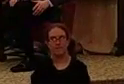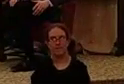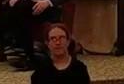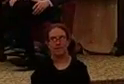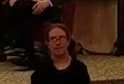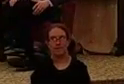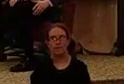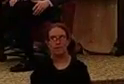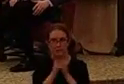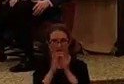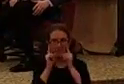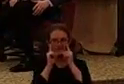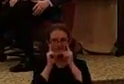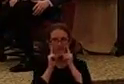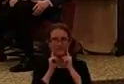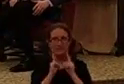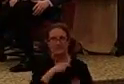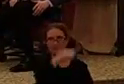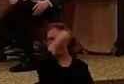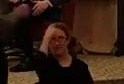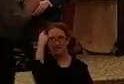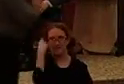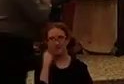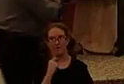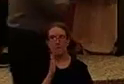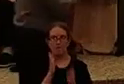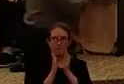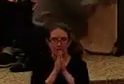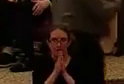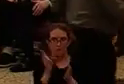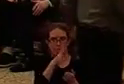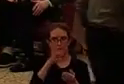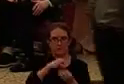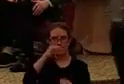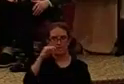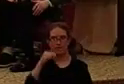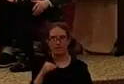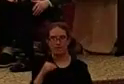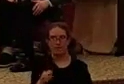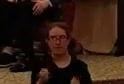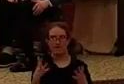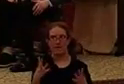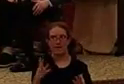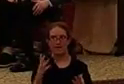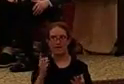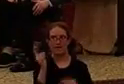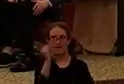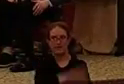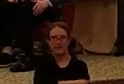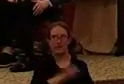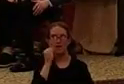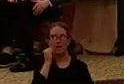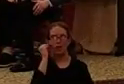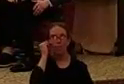He said, I've been praying. Tears were running down his face. He said, I've been praying for the Holy Ghost for the last several days at the